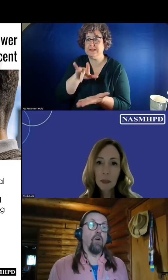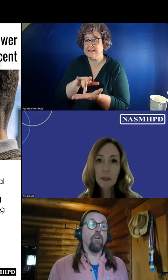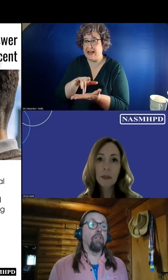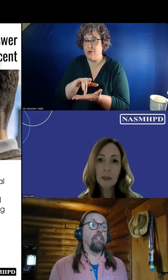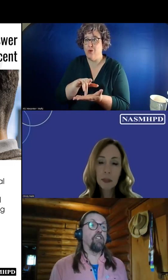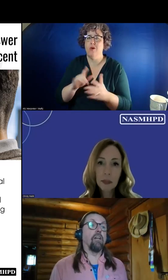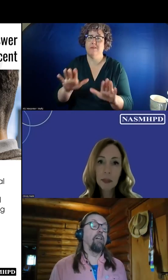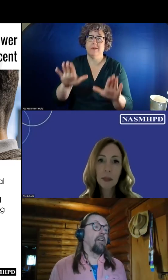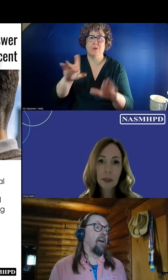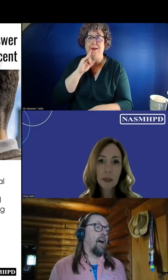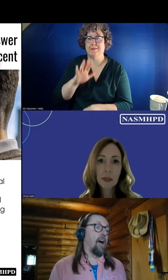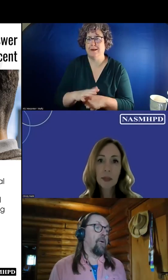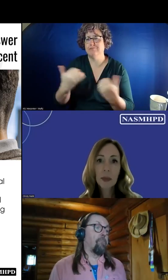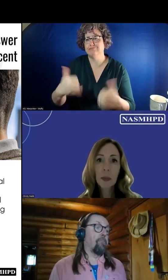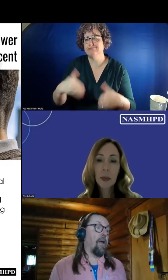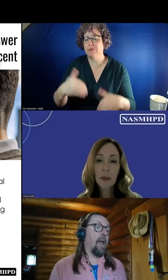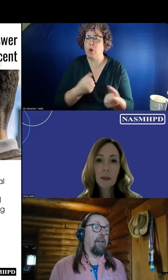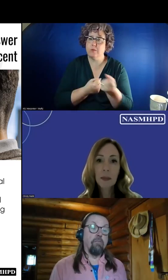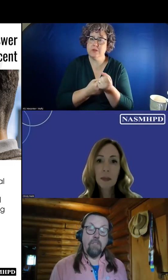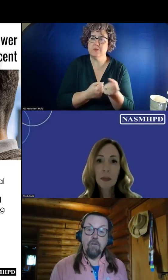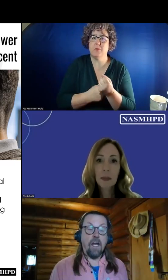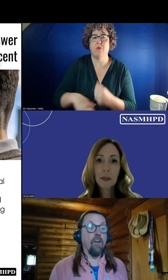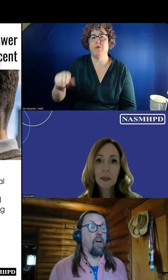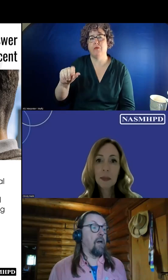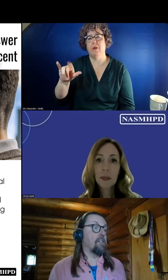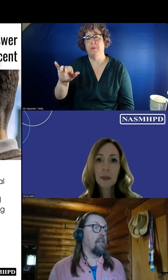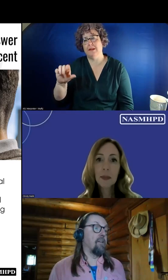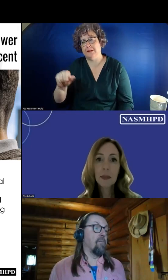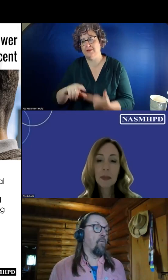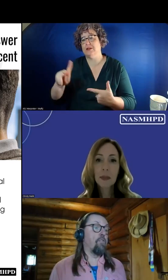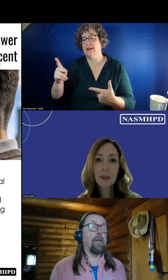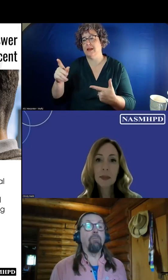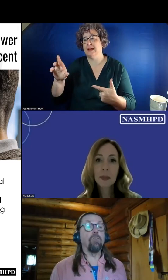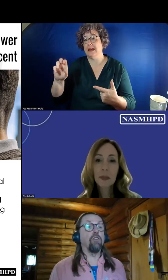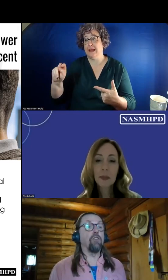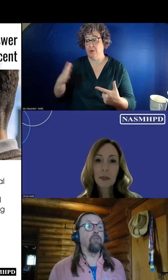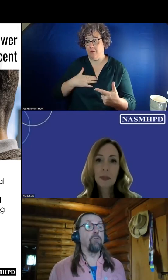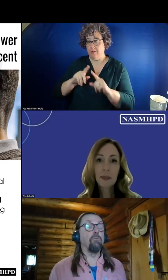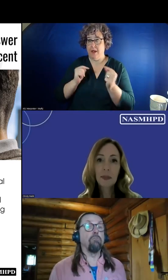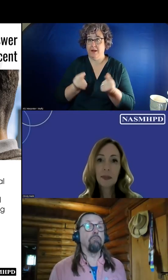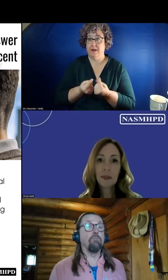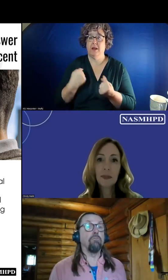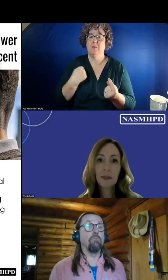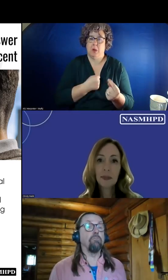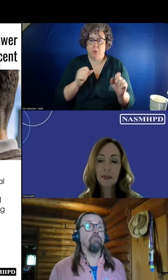incredible support from Alicia, and Karen on my team, we've been able